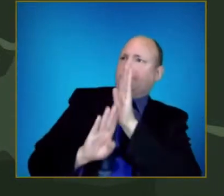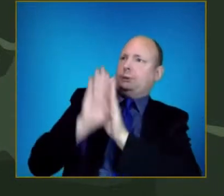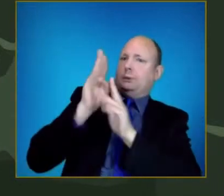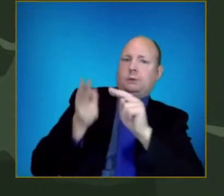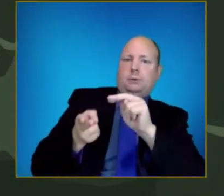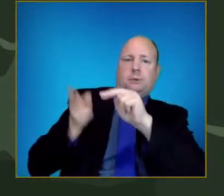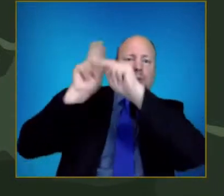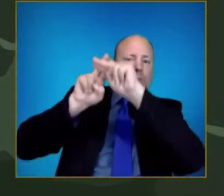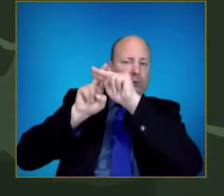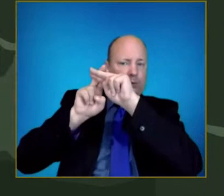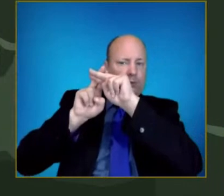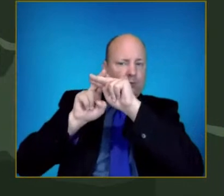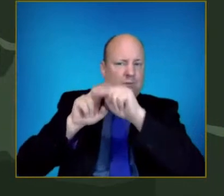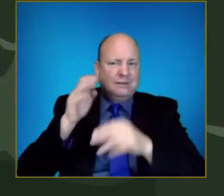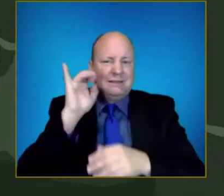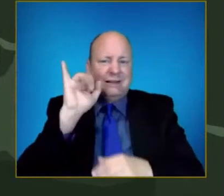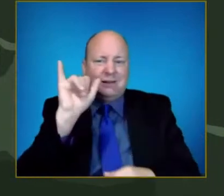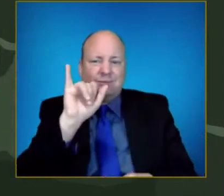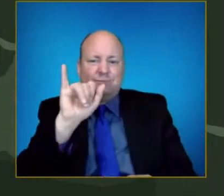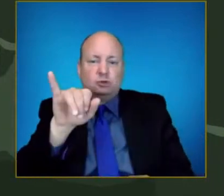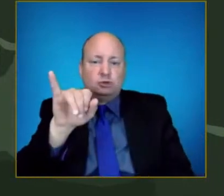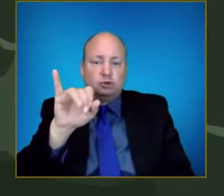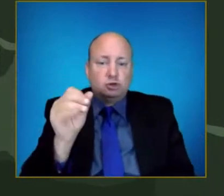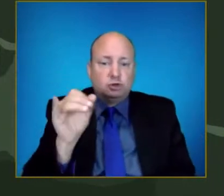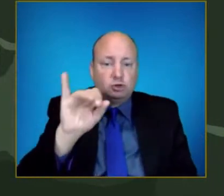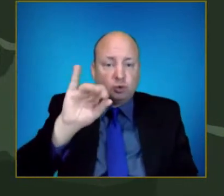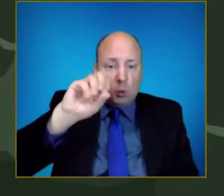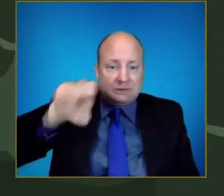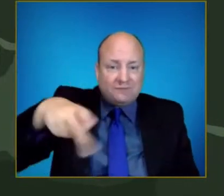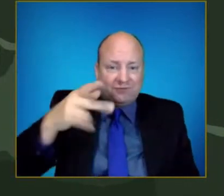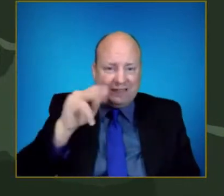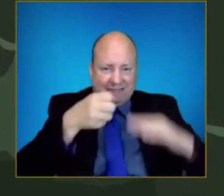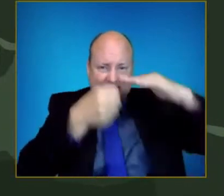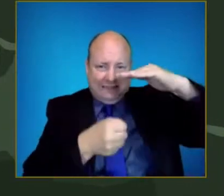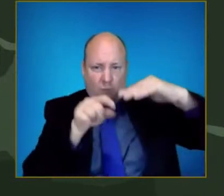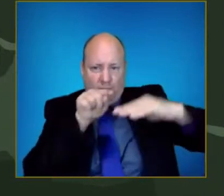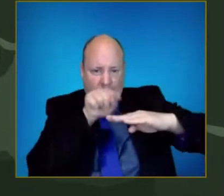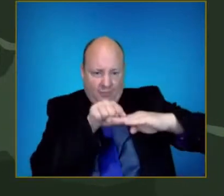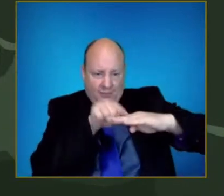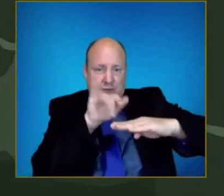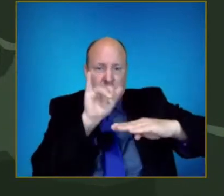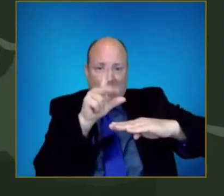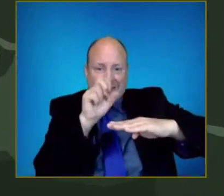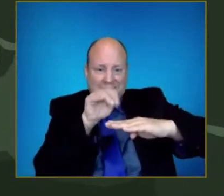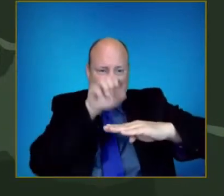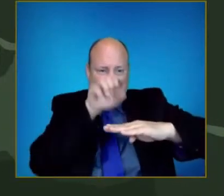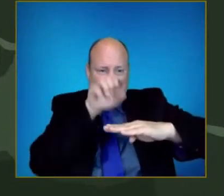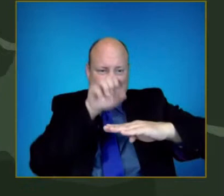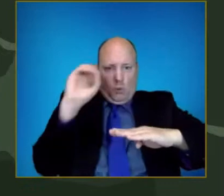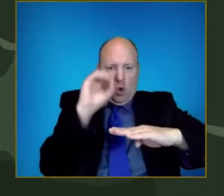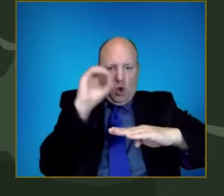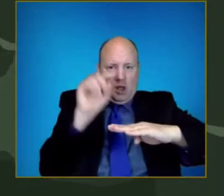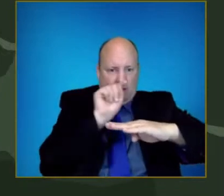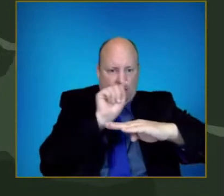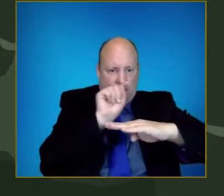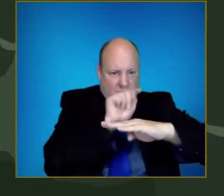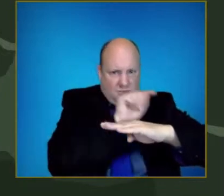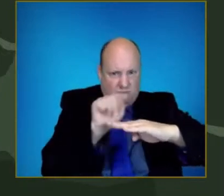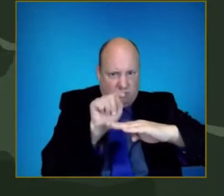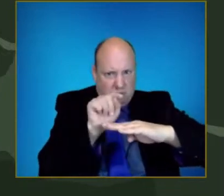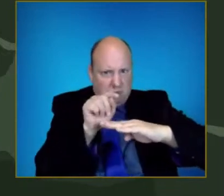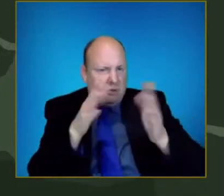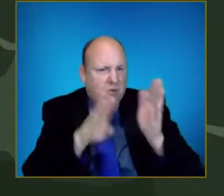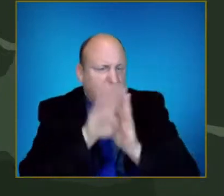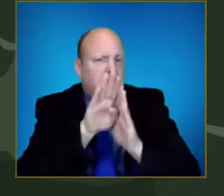like Josephine, Jackson County. I want to know if you are concerned that this could be